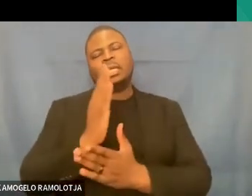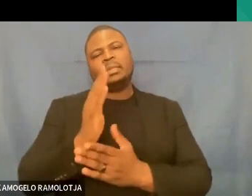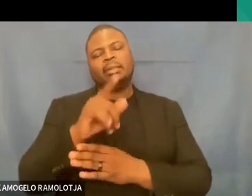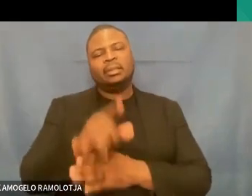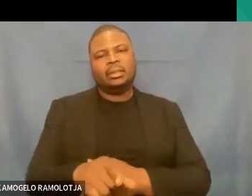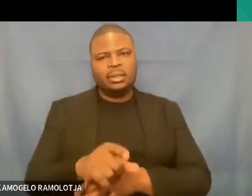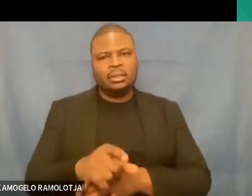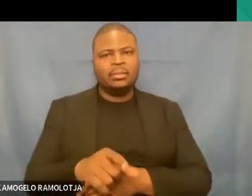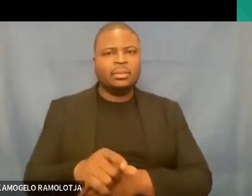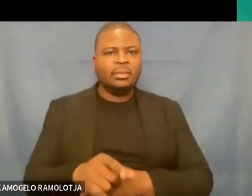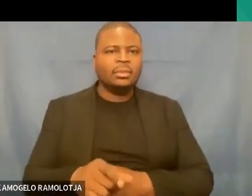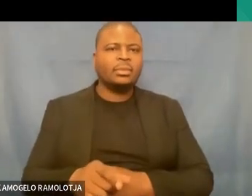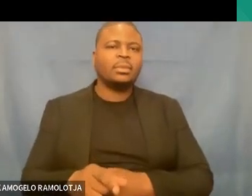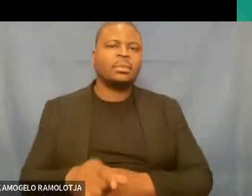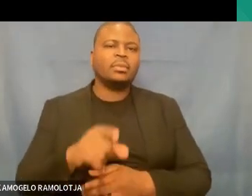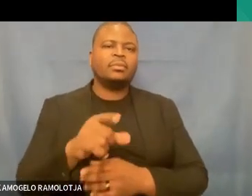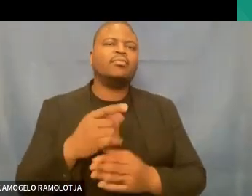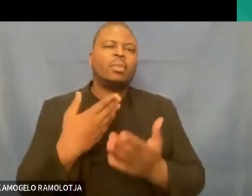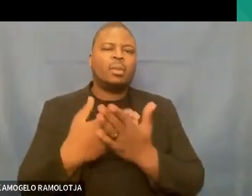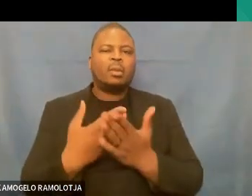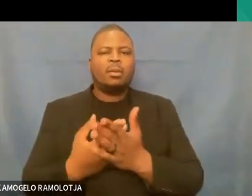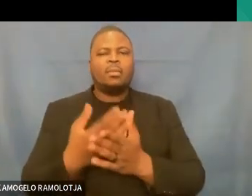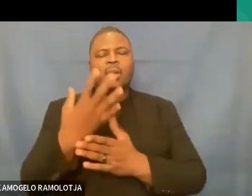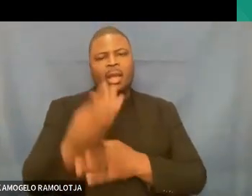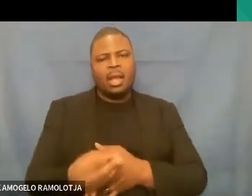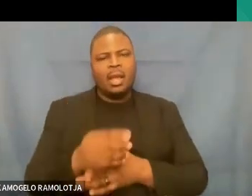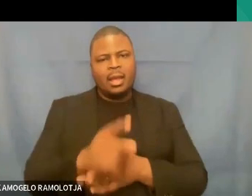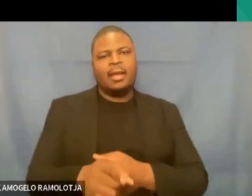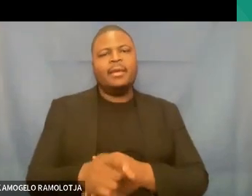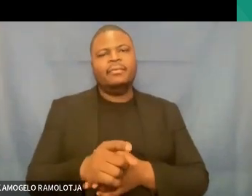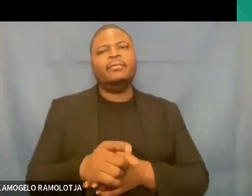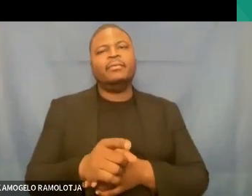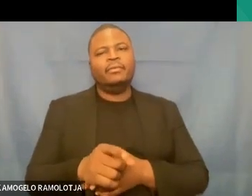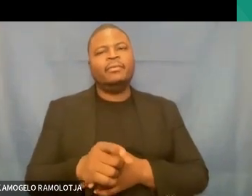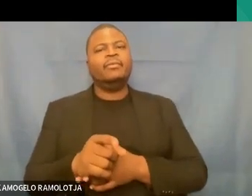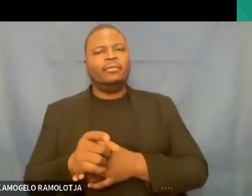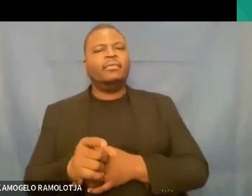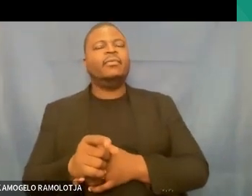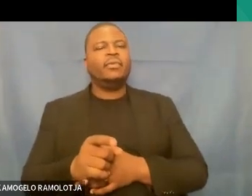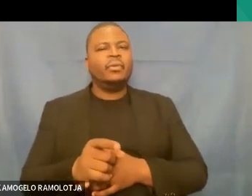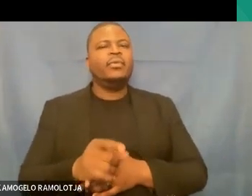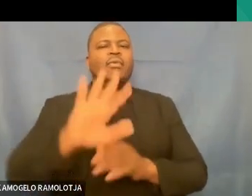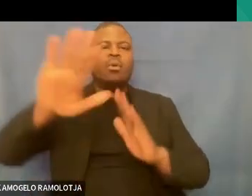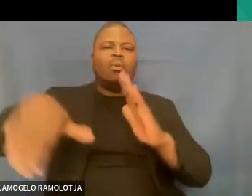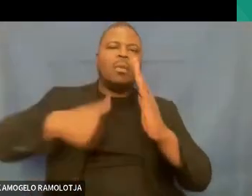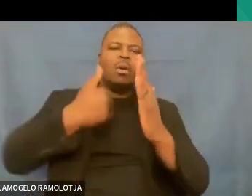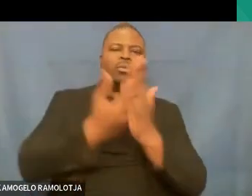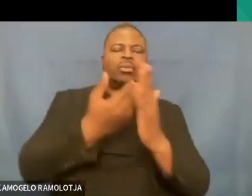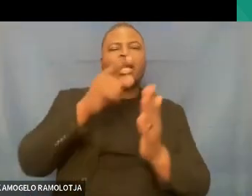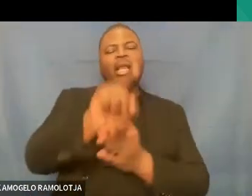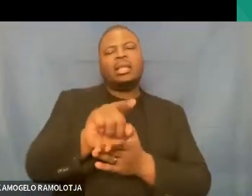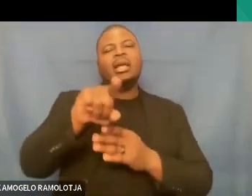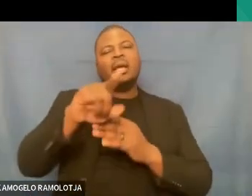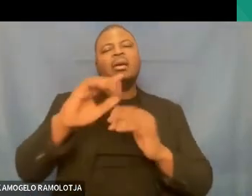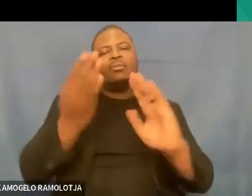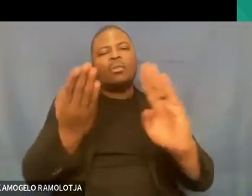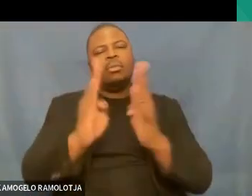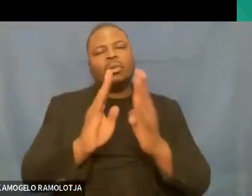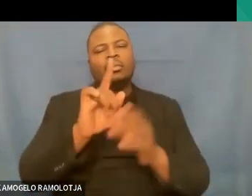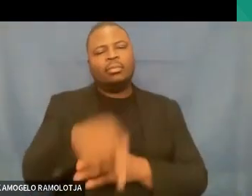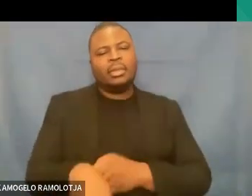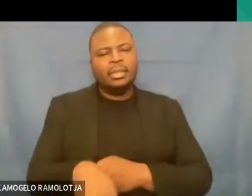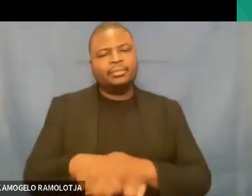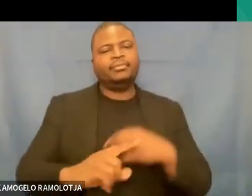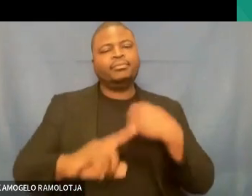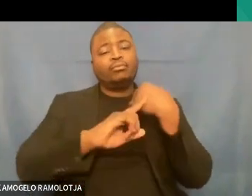So have a holistic approach to how we're going to respond to the needs of young people. And lastly, we want to